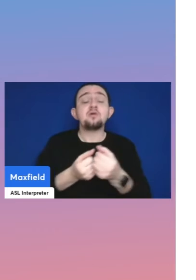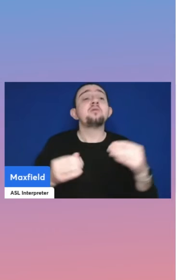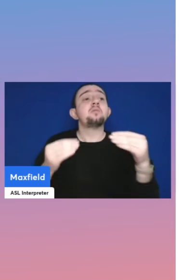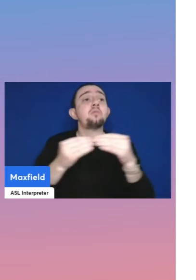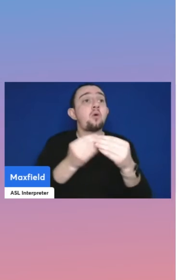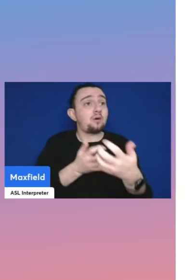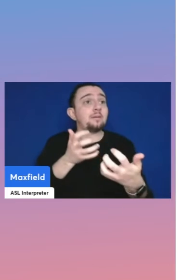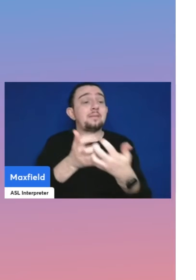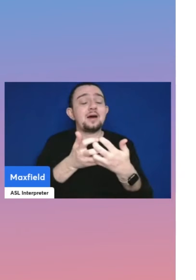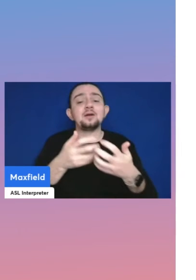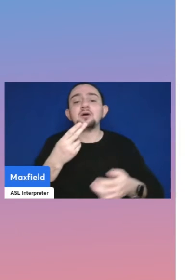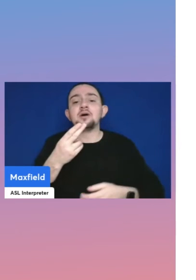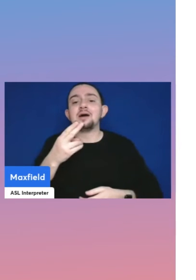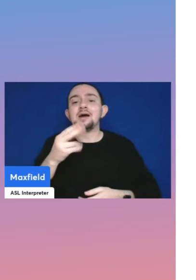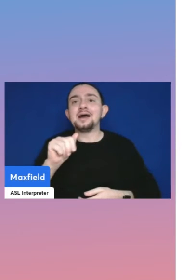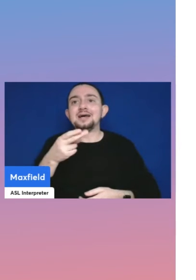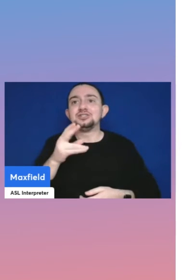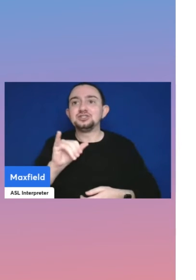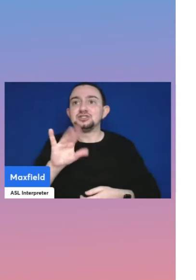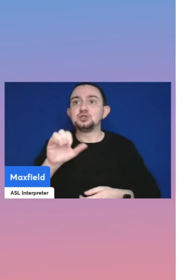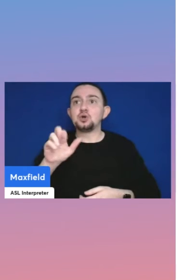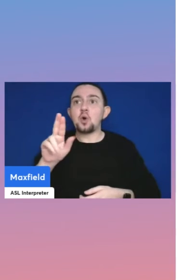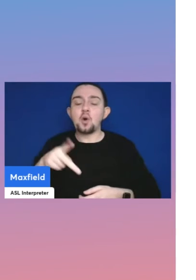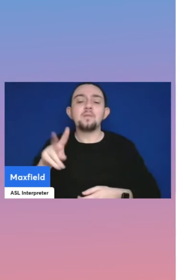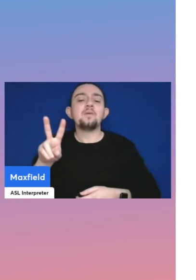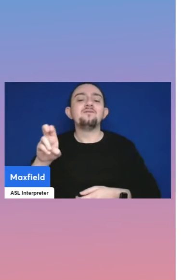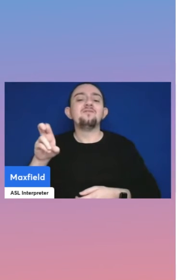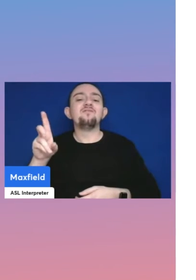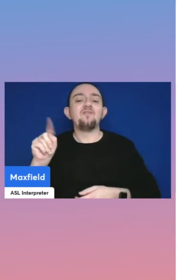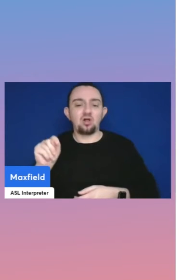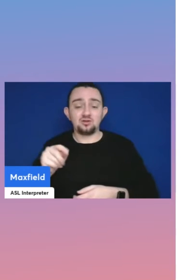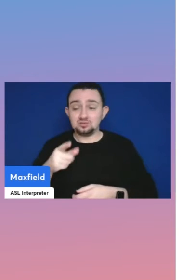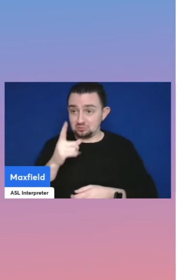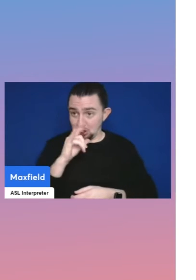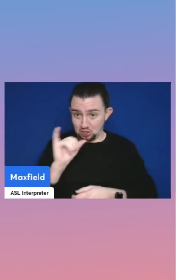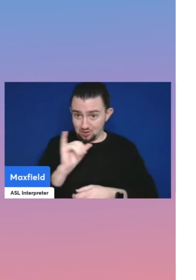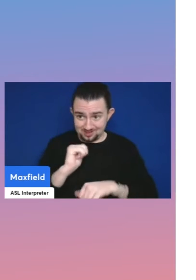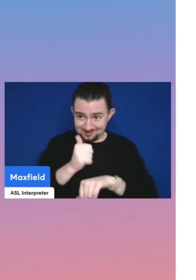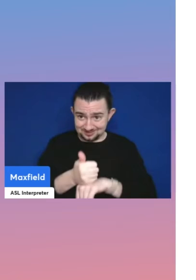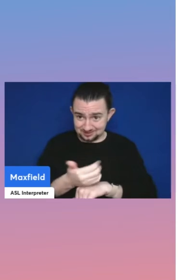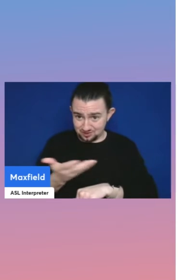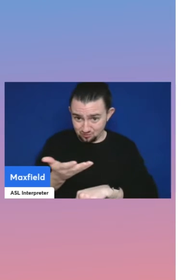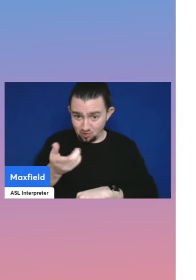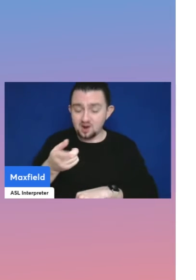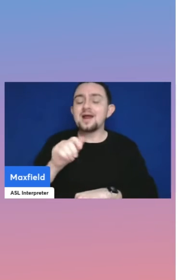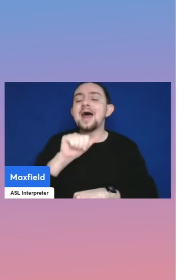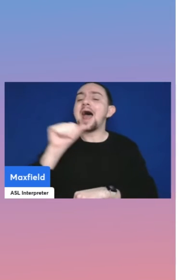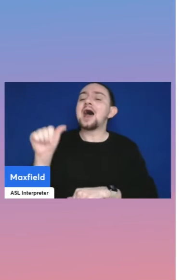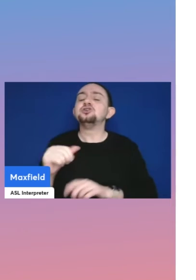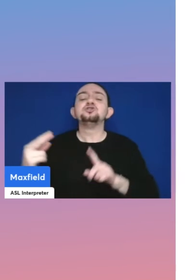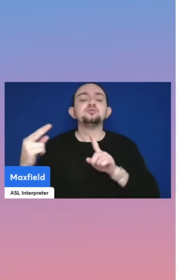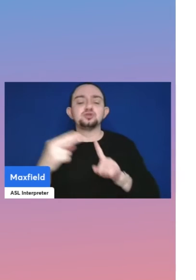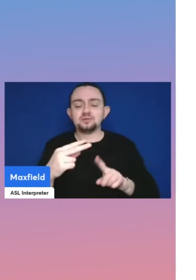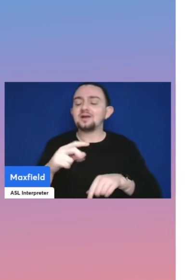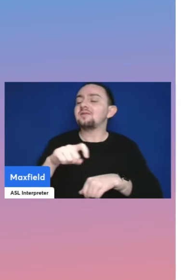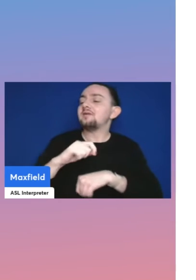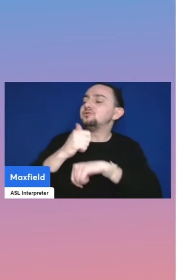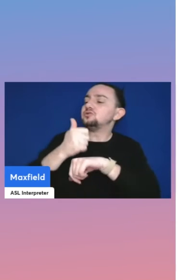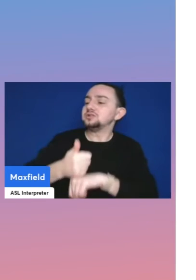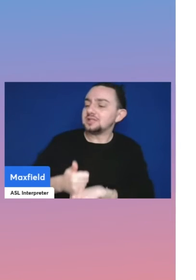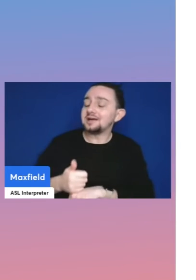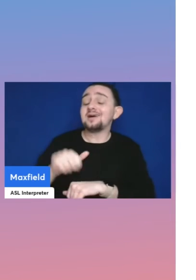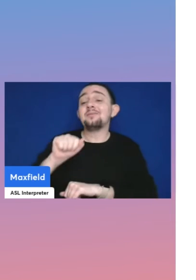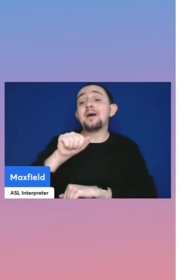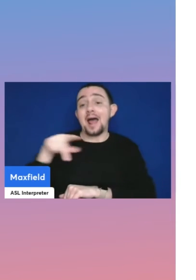Vault. So how would the setup look like? On the Azure side, this involves setting up an